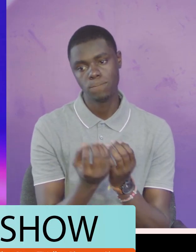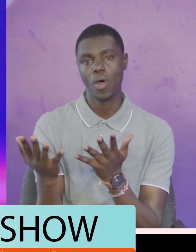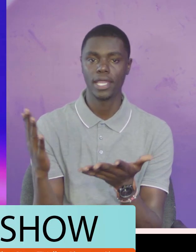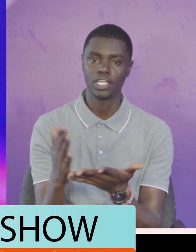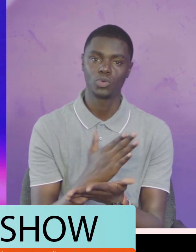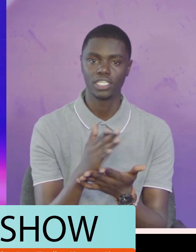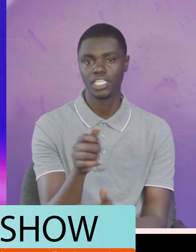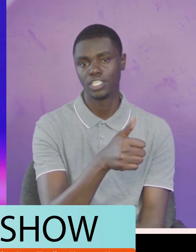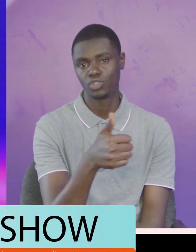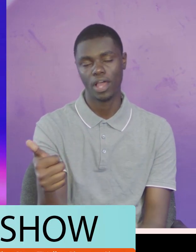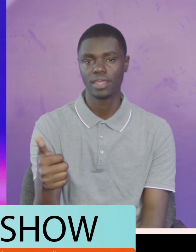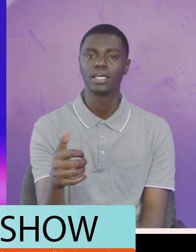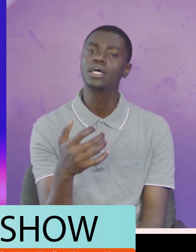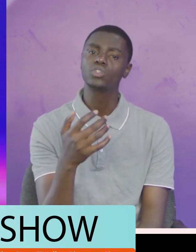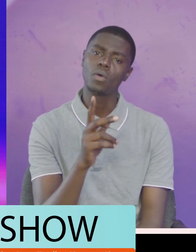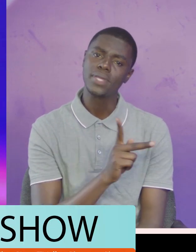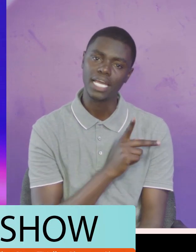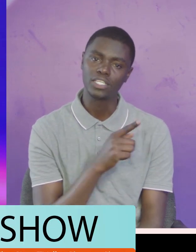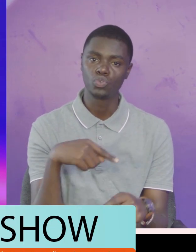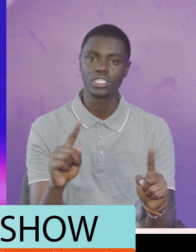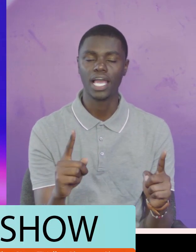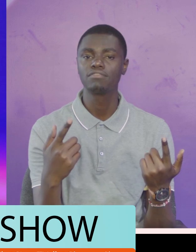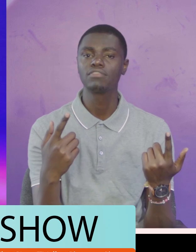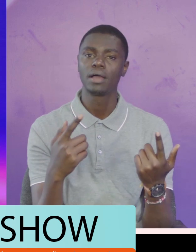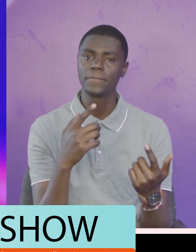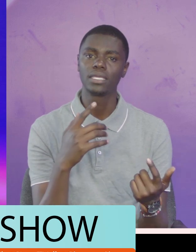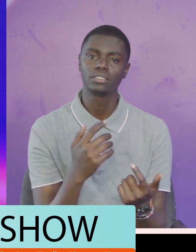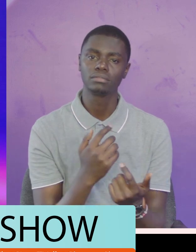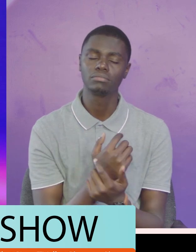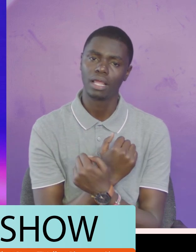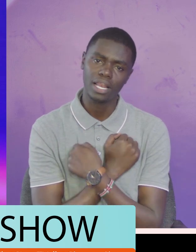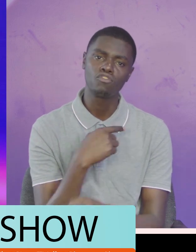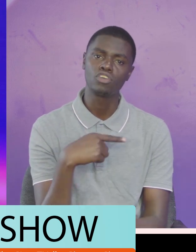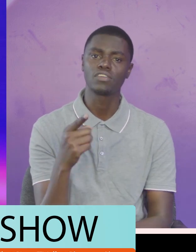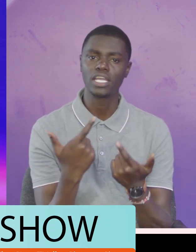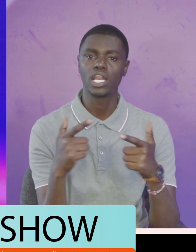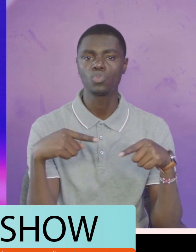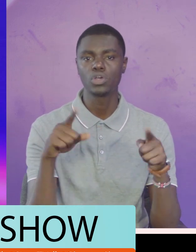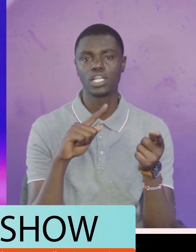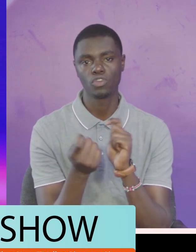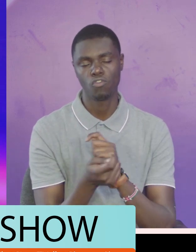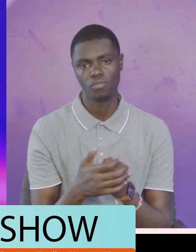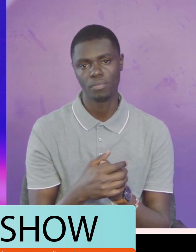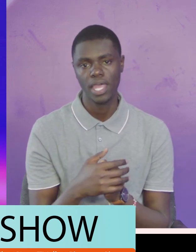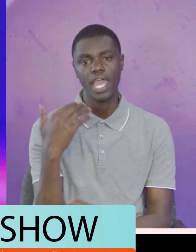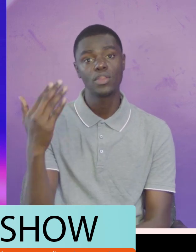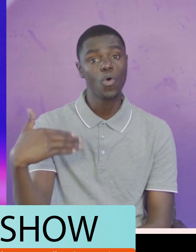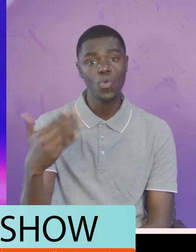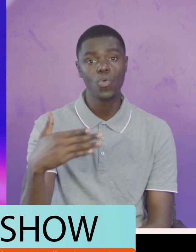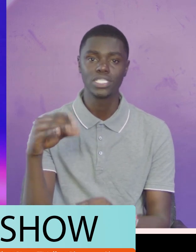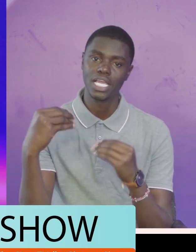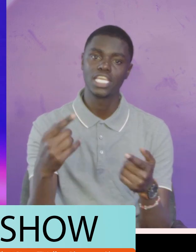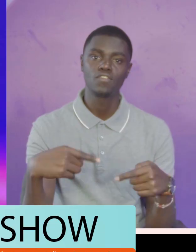out into others. Be kind to yourself, gracious to yourself, and allow yourself to evolve. And